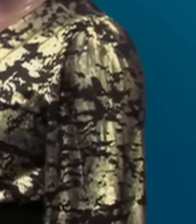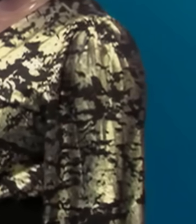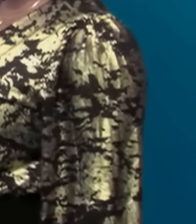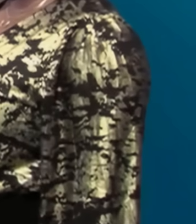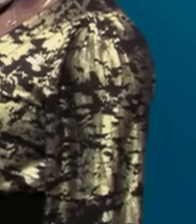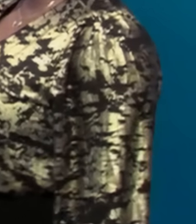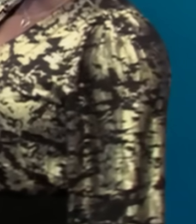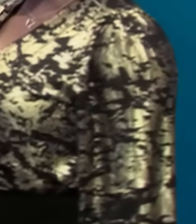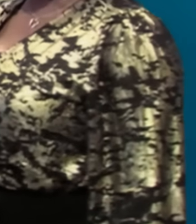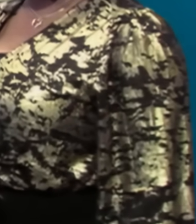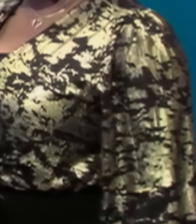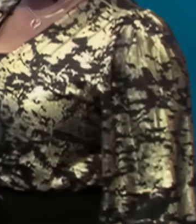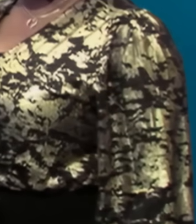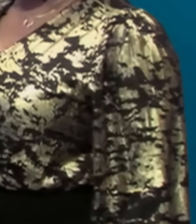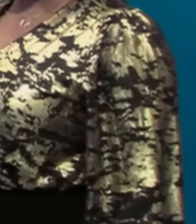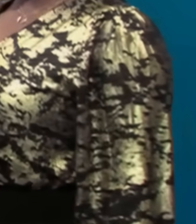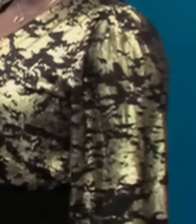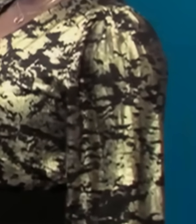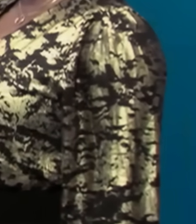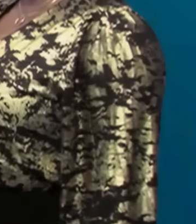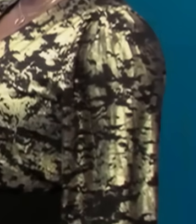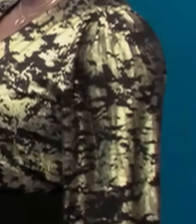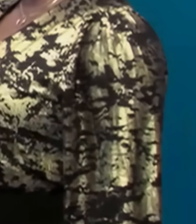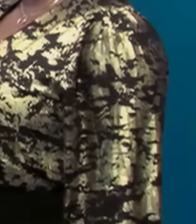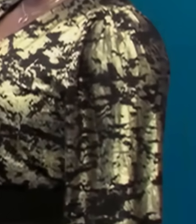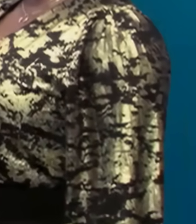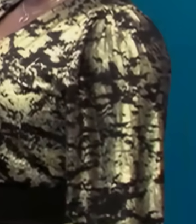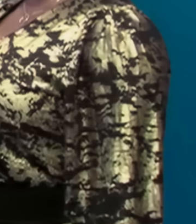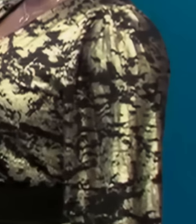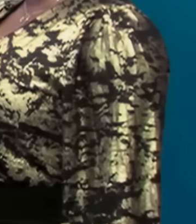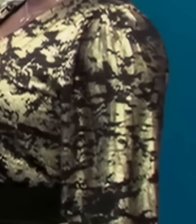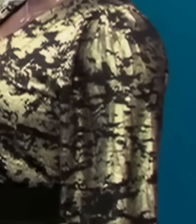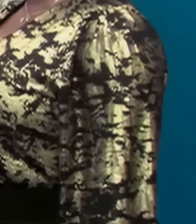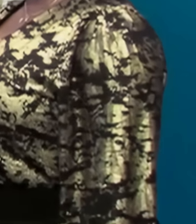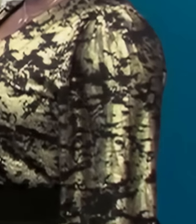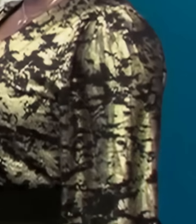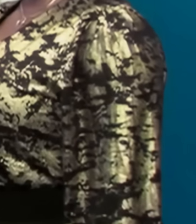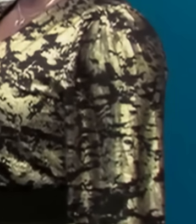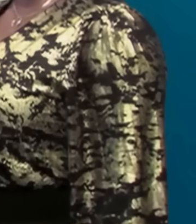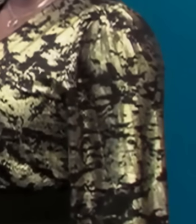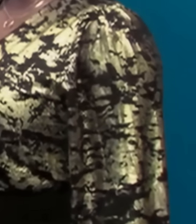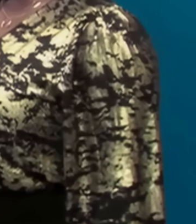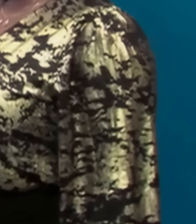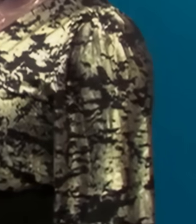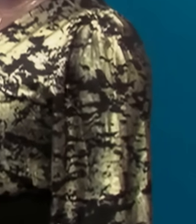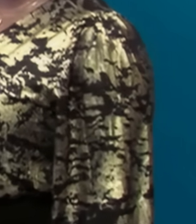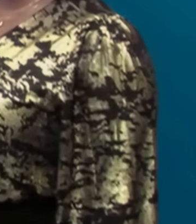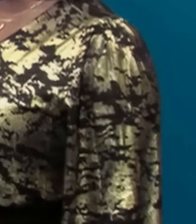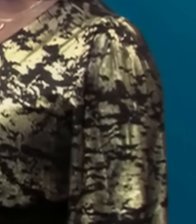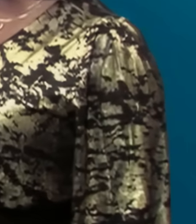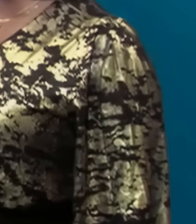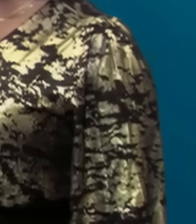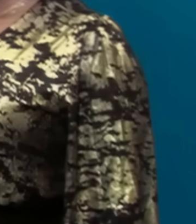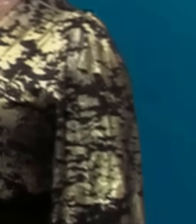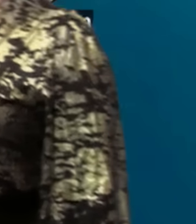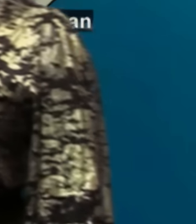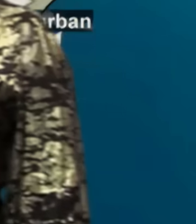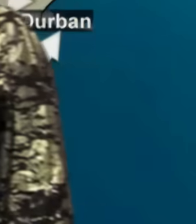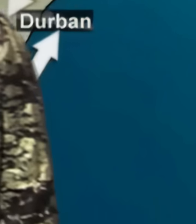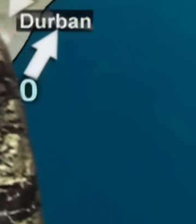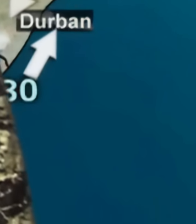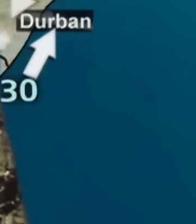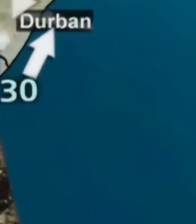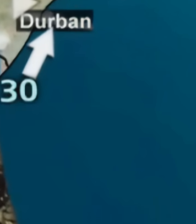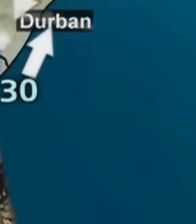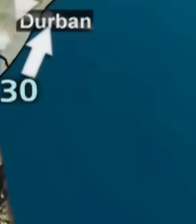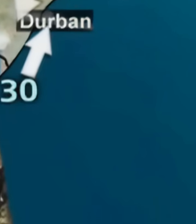sasa gona go la Eastern Cape gona go tsebega go bonagala le gona go tla be go ntše go ne le dipula ka diperesente tše 60 dikarolong tše dingwe tša naga go tla be go